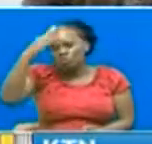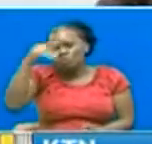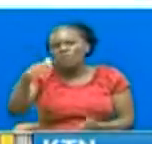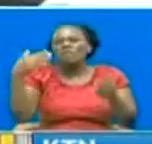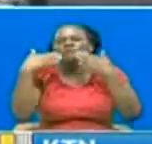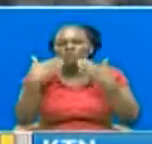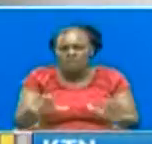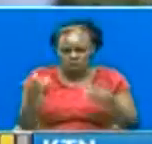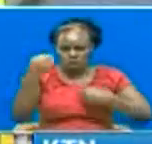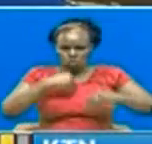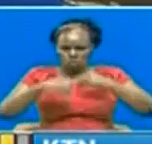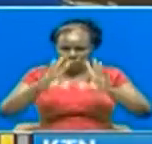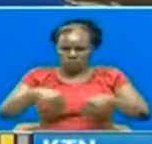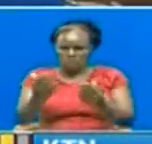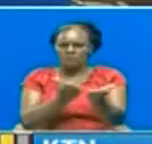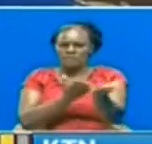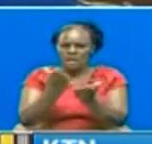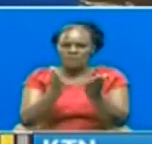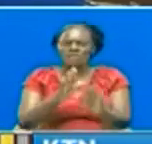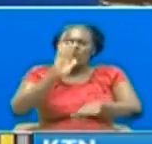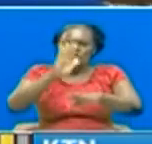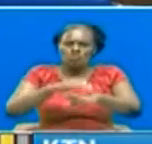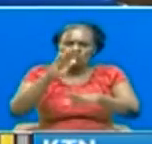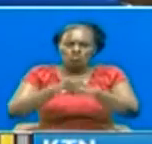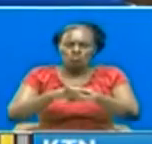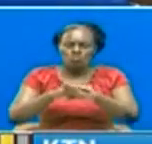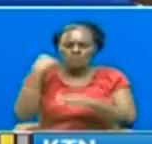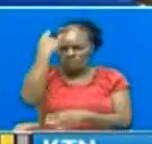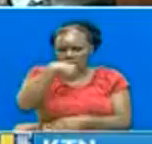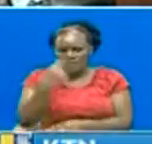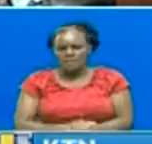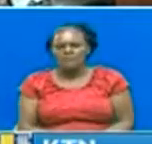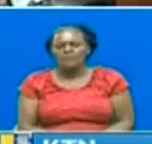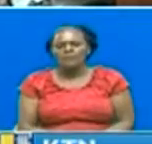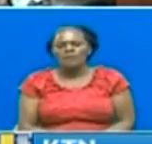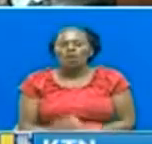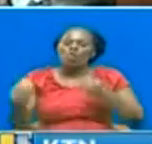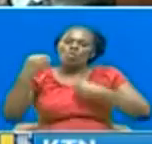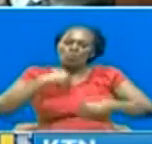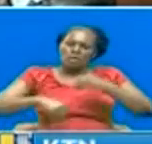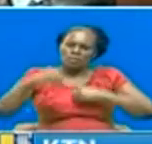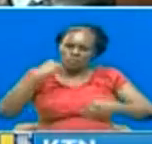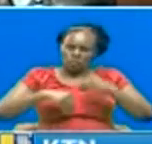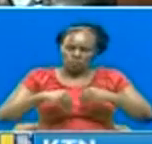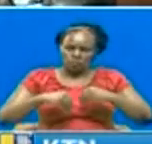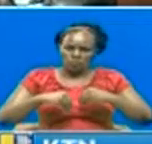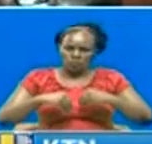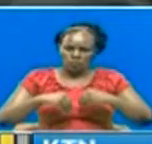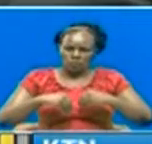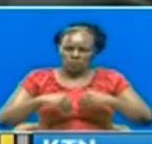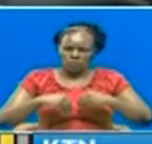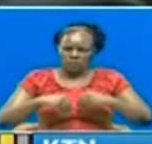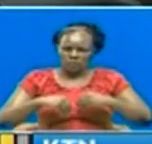vice and give the service a clean image if appointed the new police boss. Corruption is a threat to national